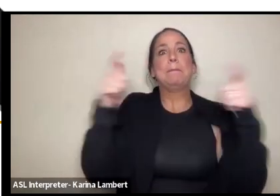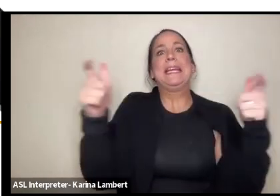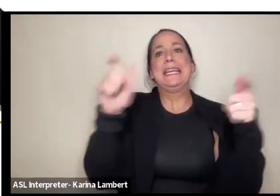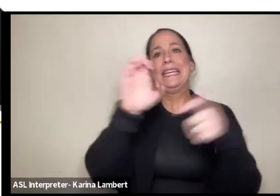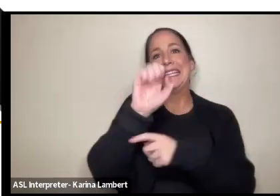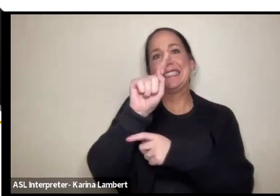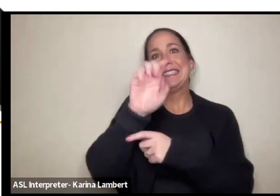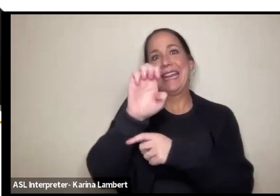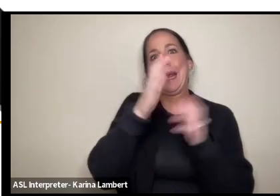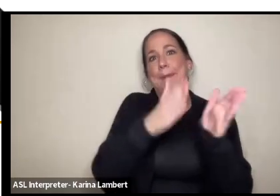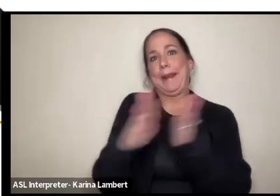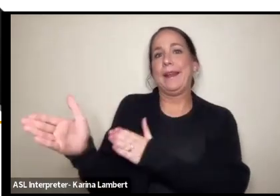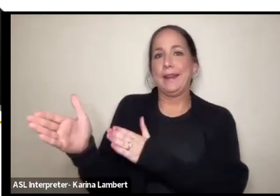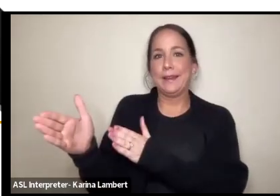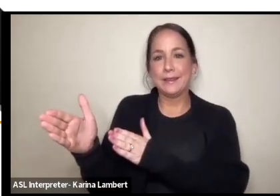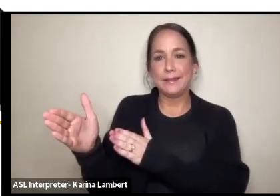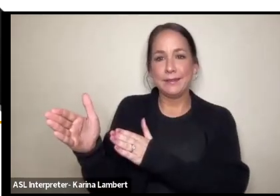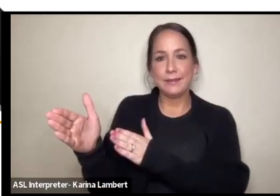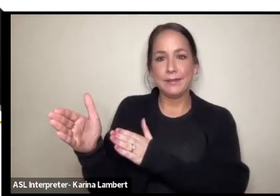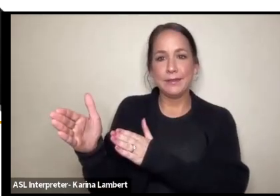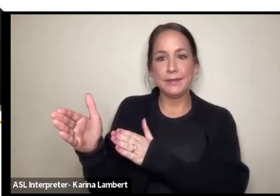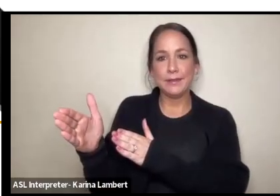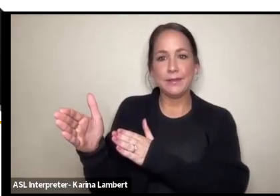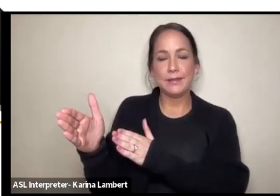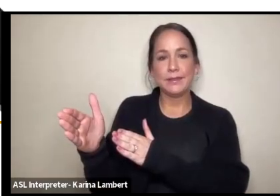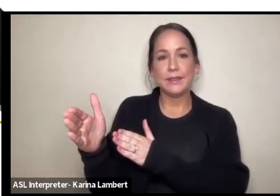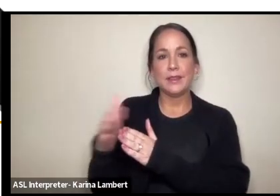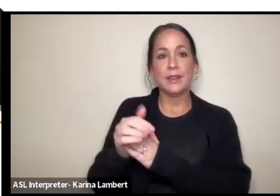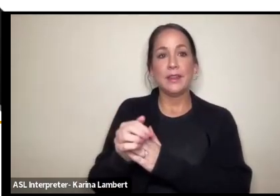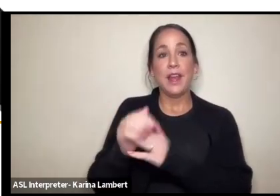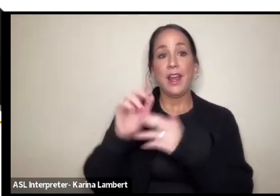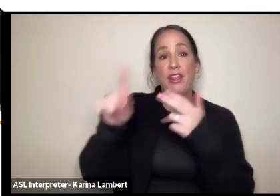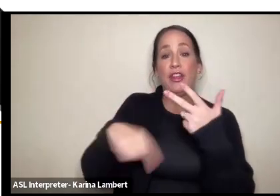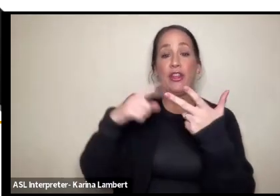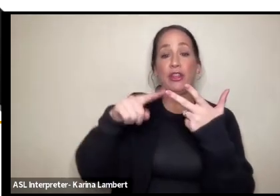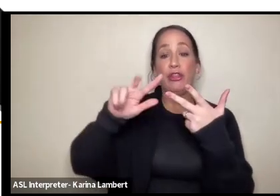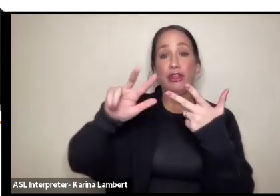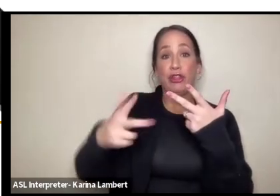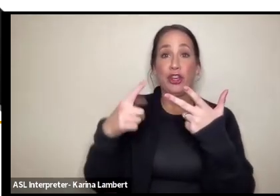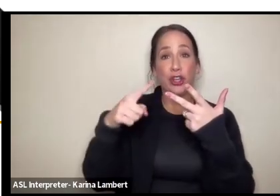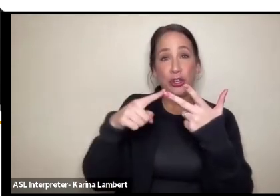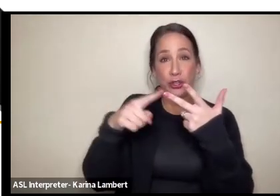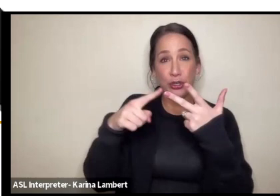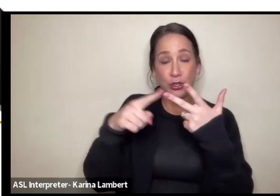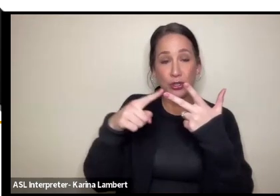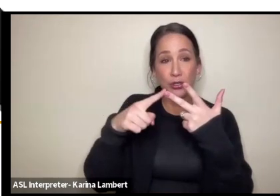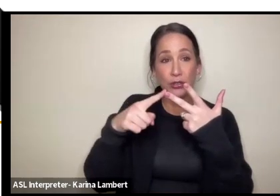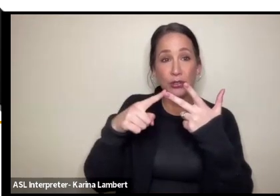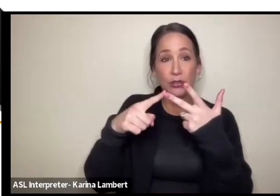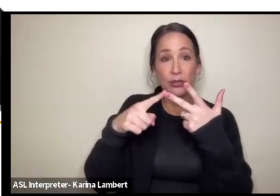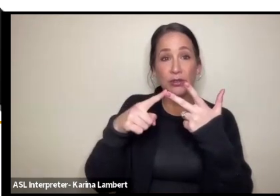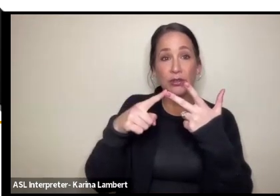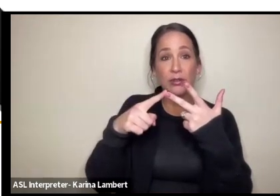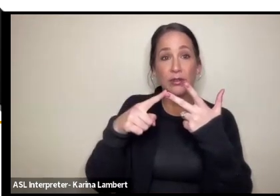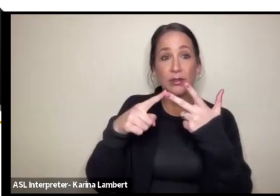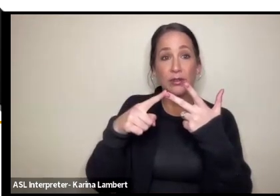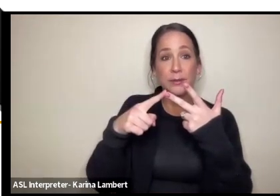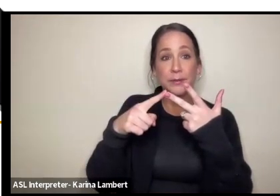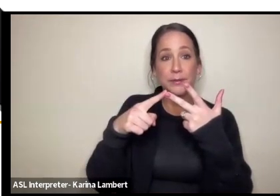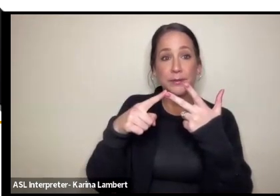picture of estate planning. And then, of course, the third area of focus that attorney should help you think